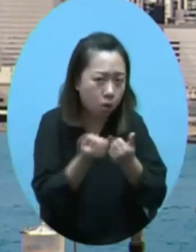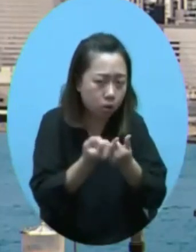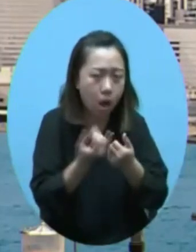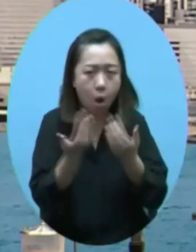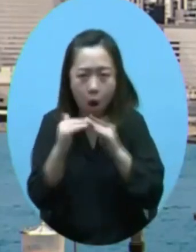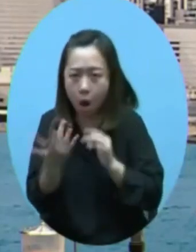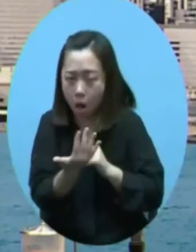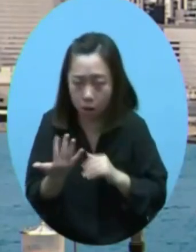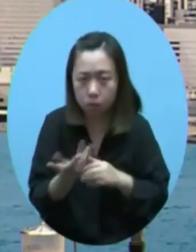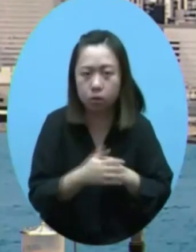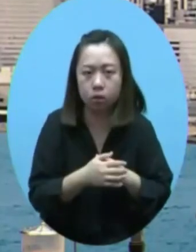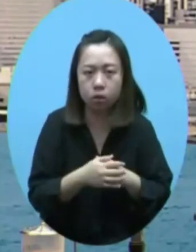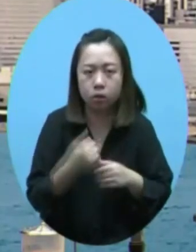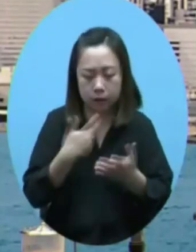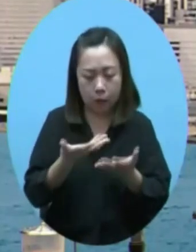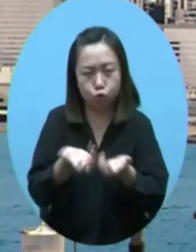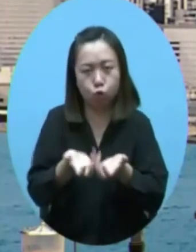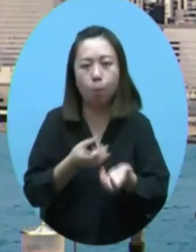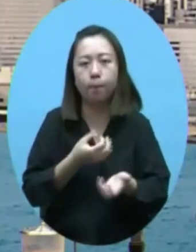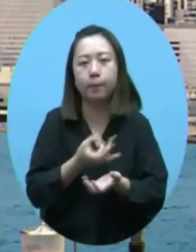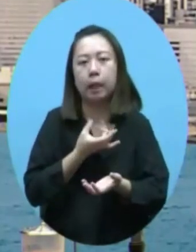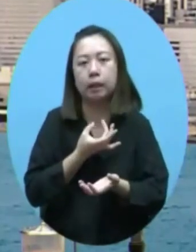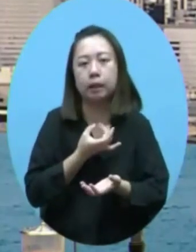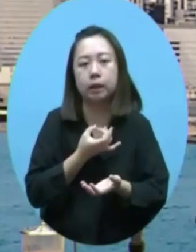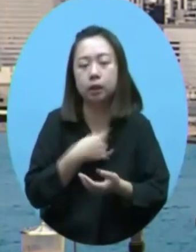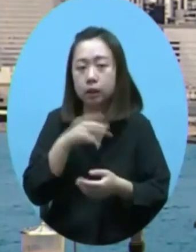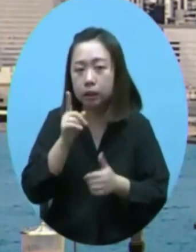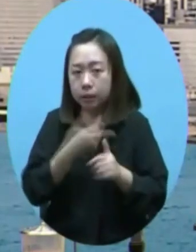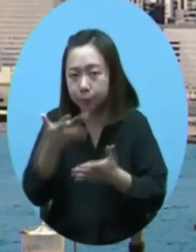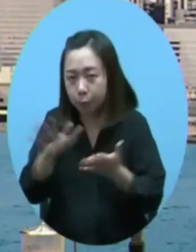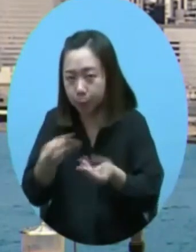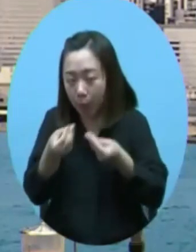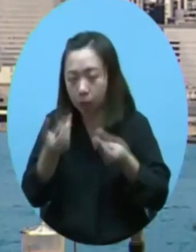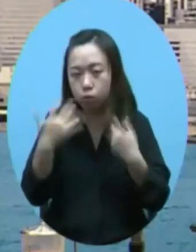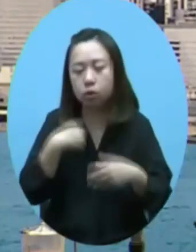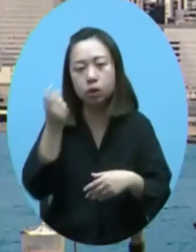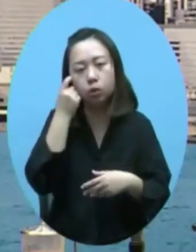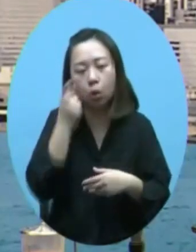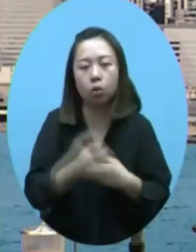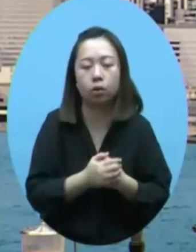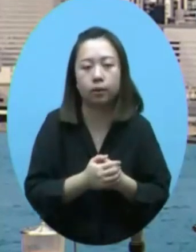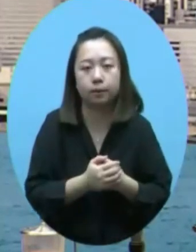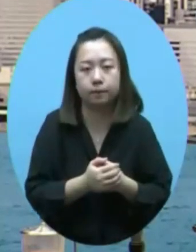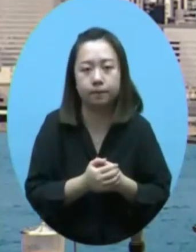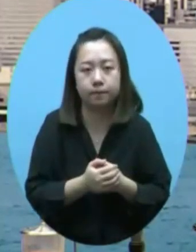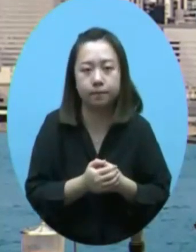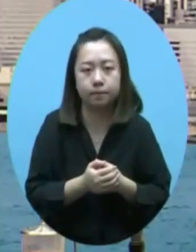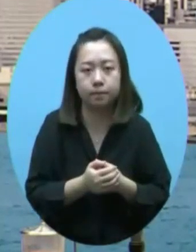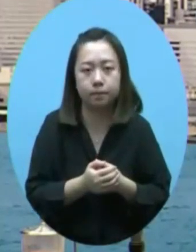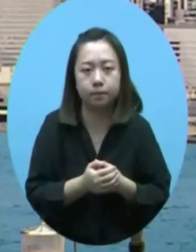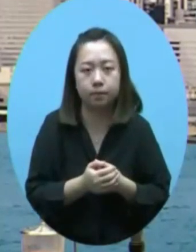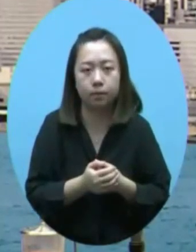As for how the number of schools involved, I don't have the figure on hand. It really depends